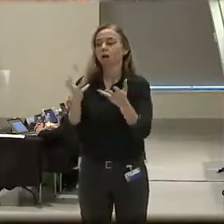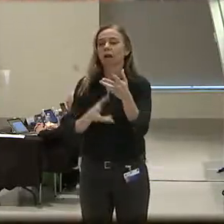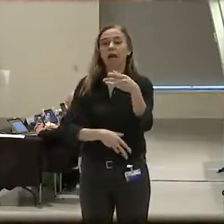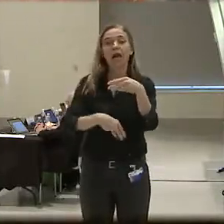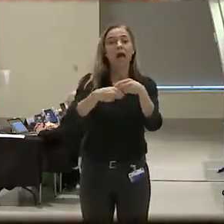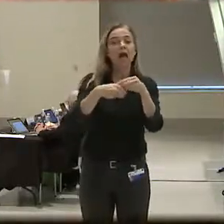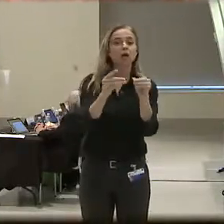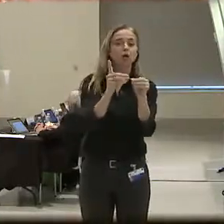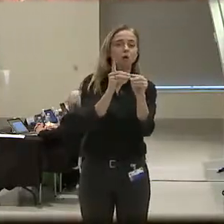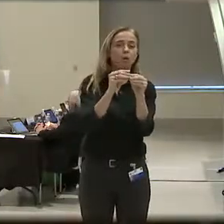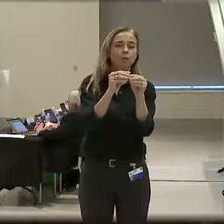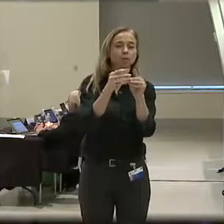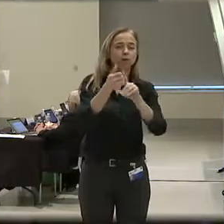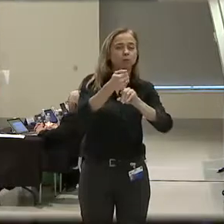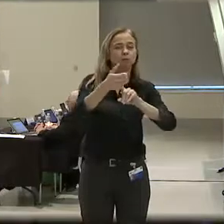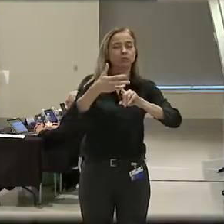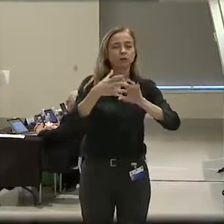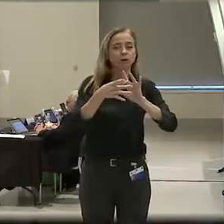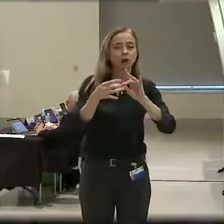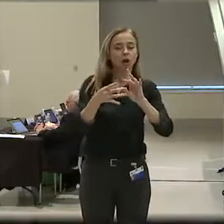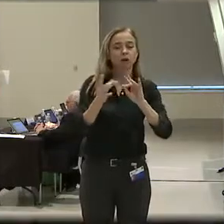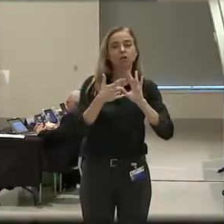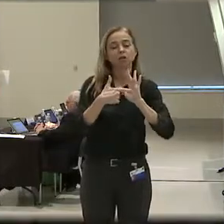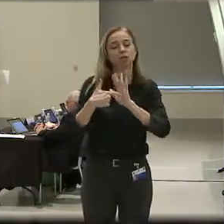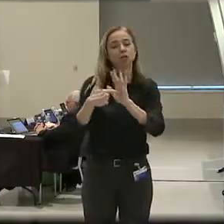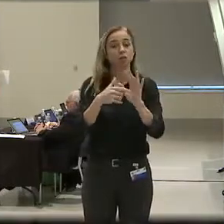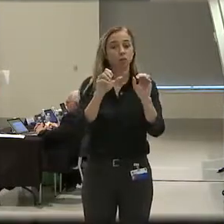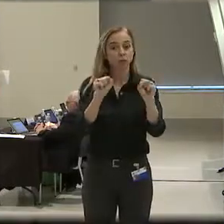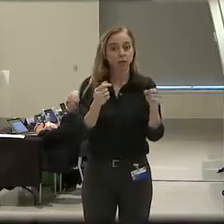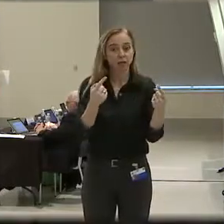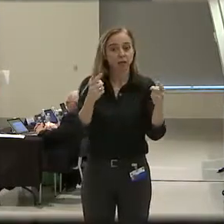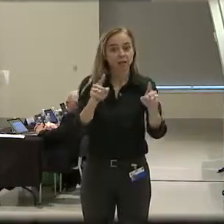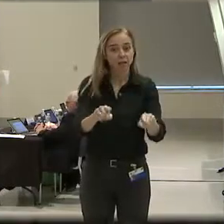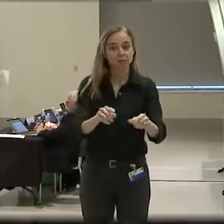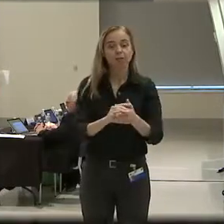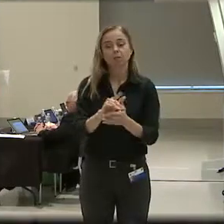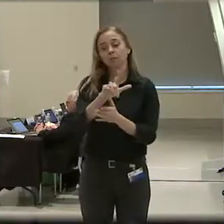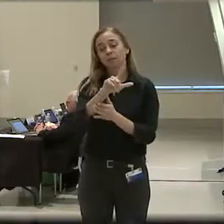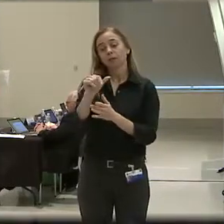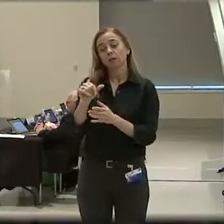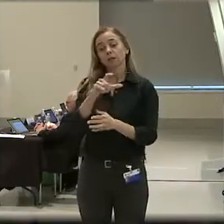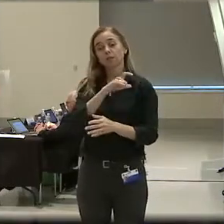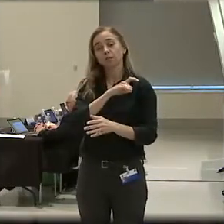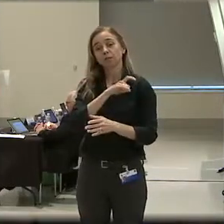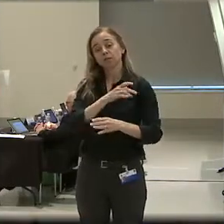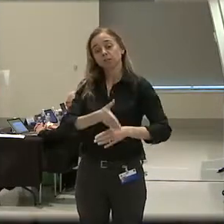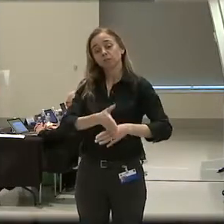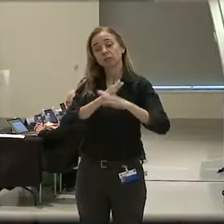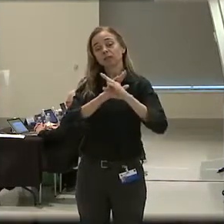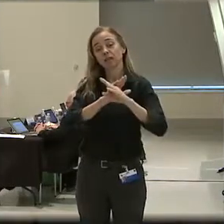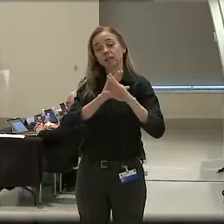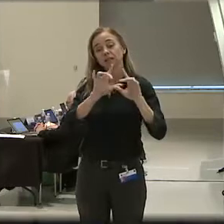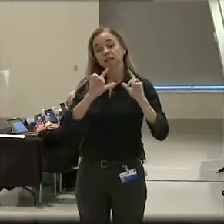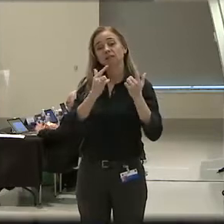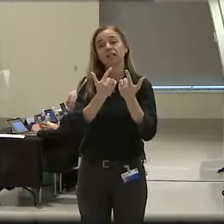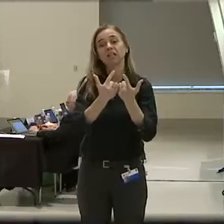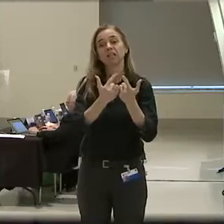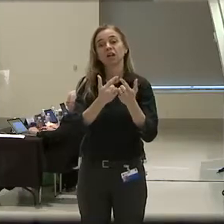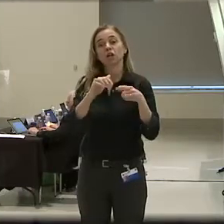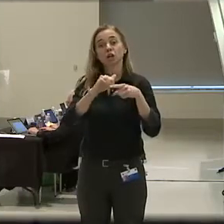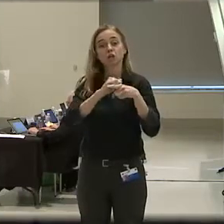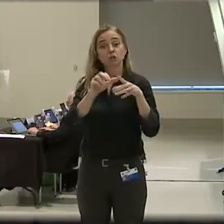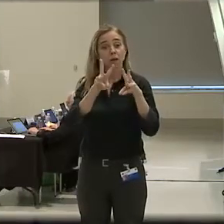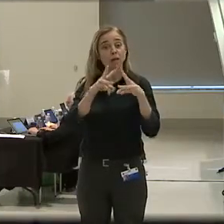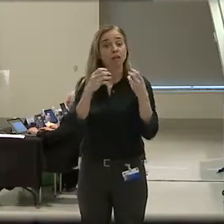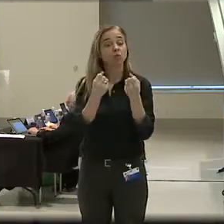more quick comment, just as a follow-up, just to show you that it can happen. The Los Angeles Police Protective League is sponsoring a training workshop